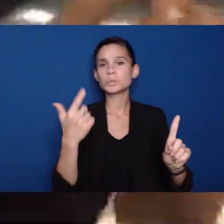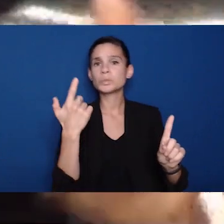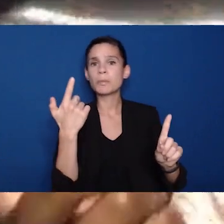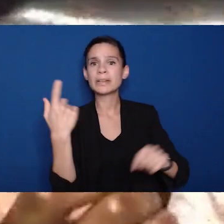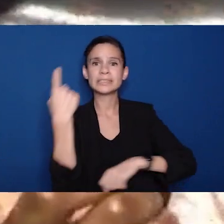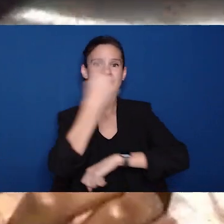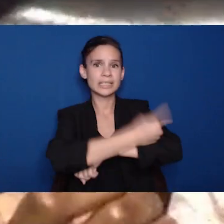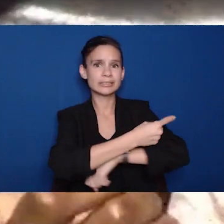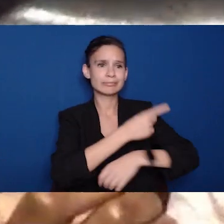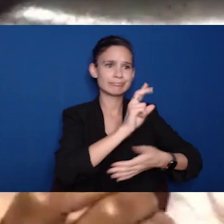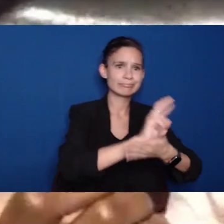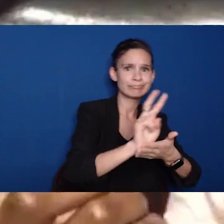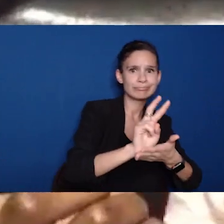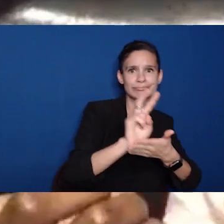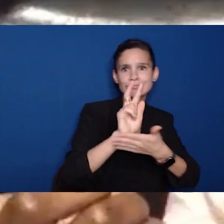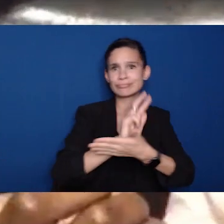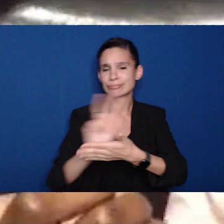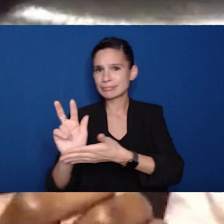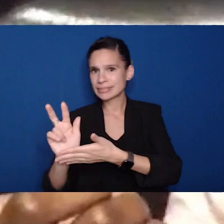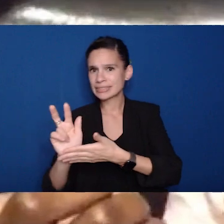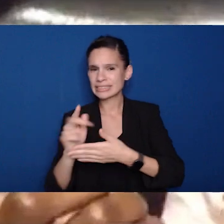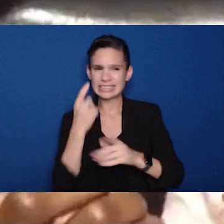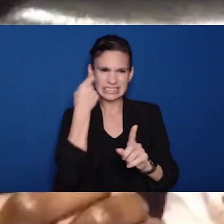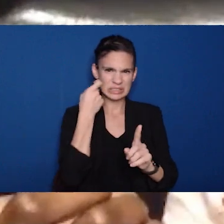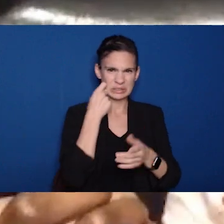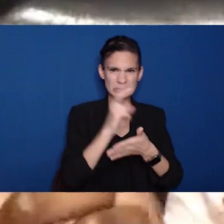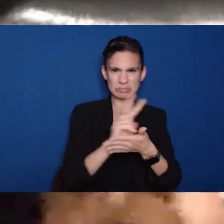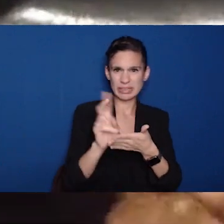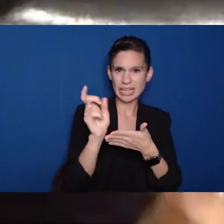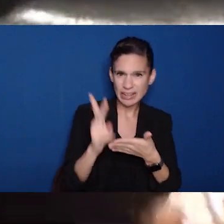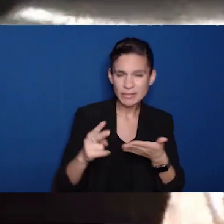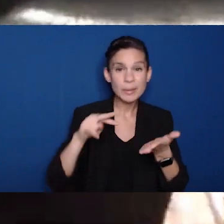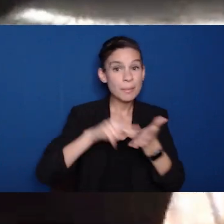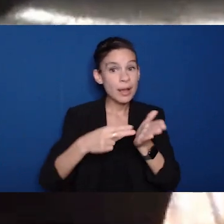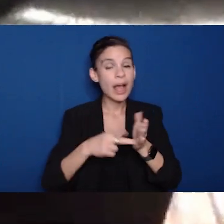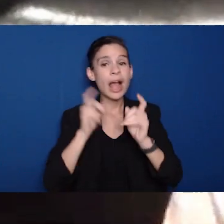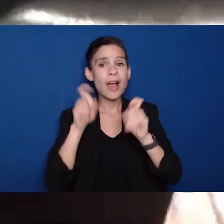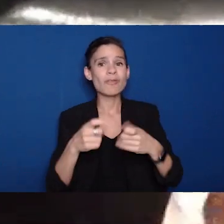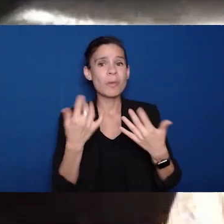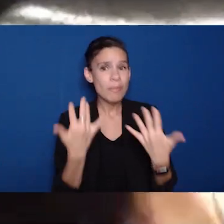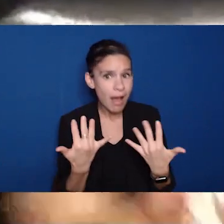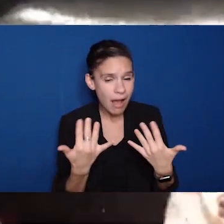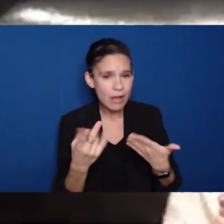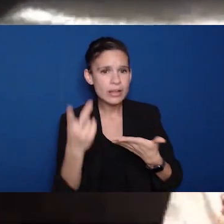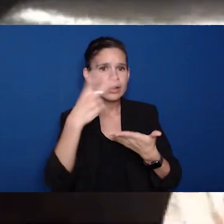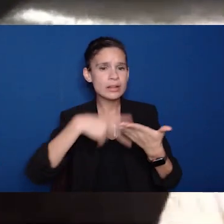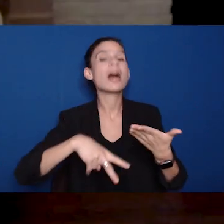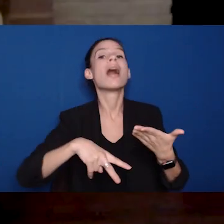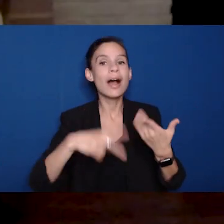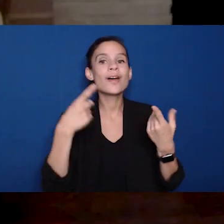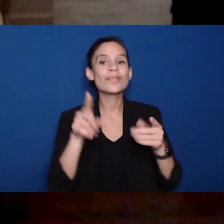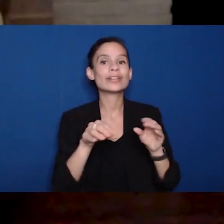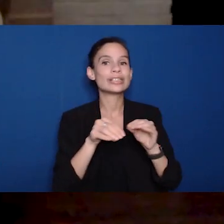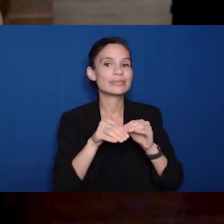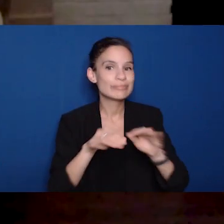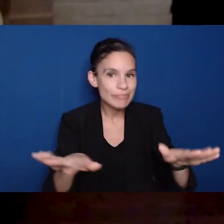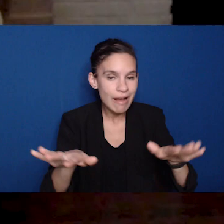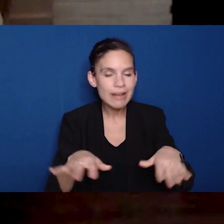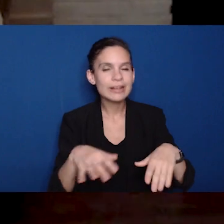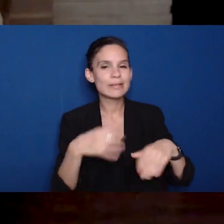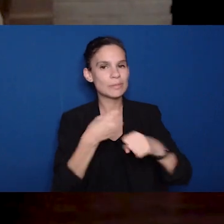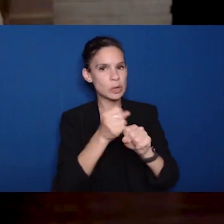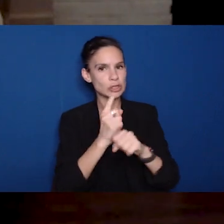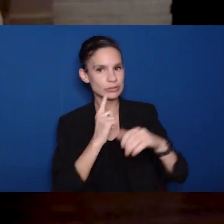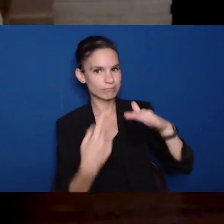suddenly exponentially multiply over the next couple of days. So we're not getting too comfortable just yet, hence the lockdown. It's hard